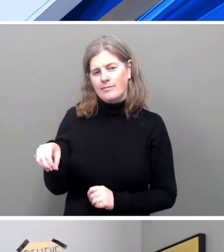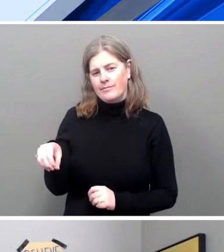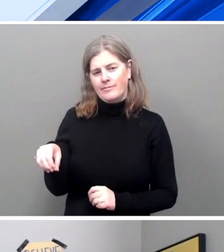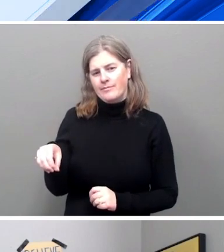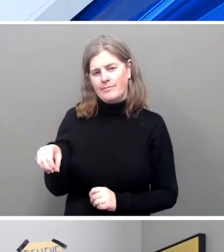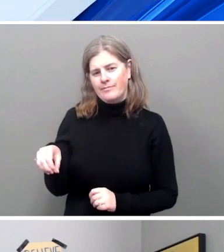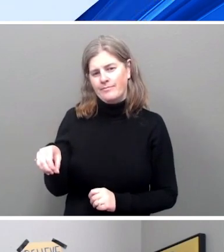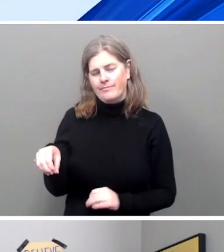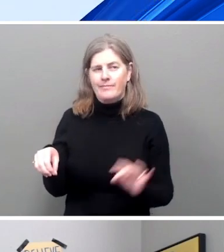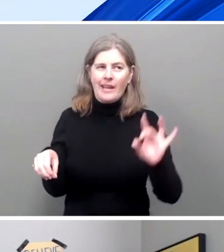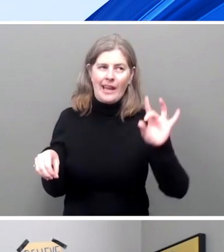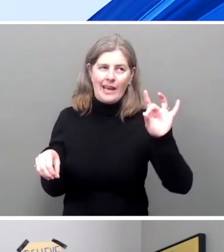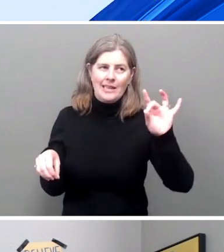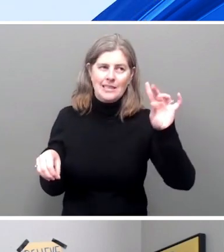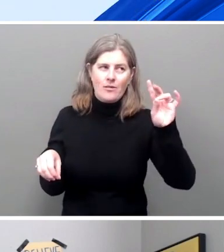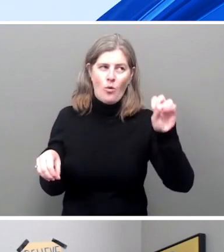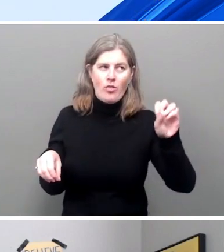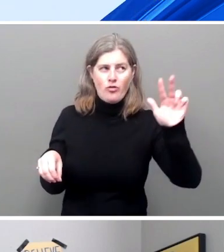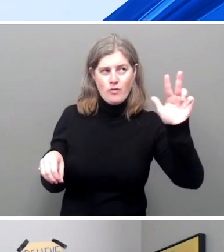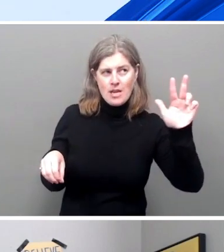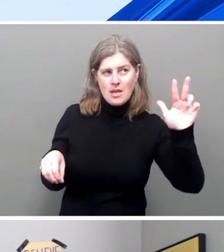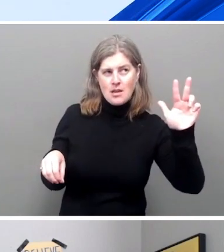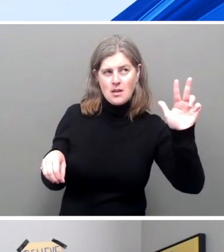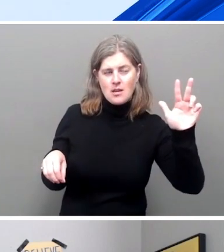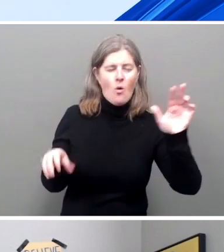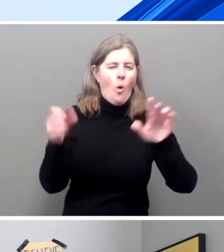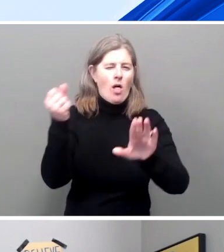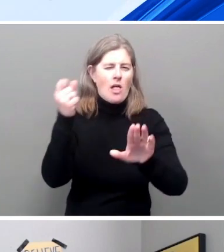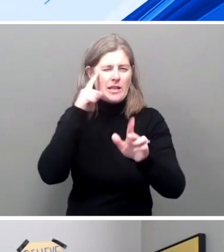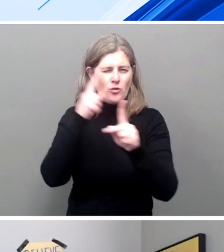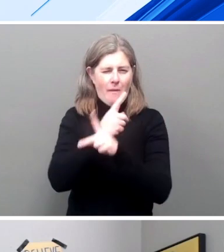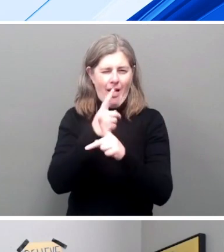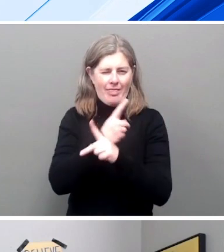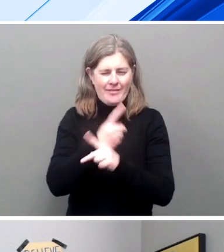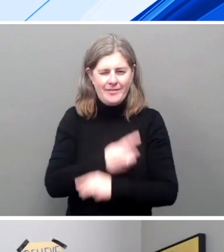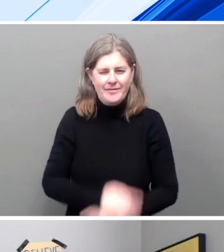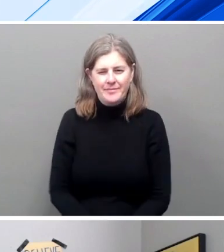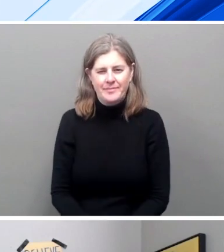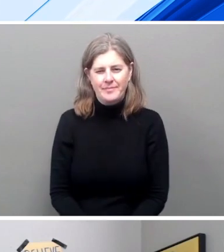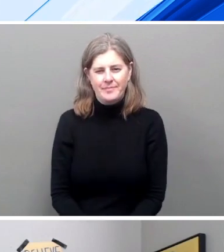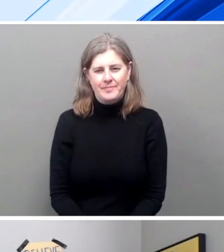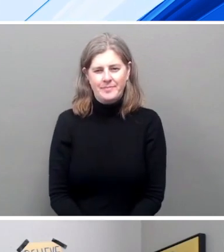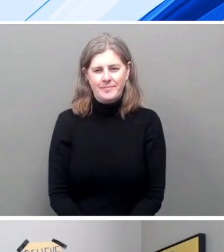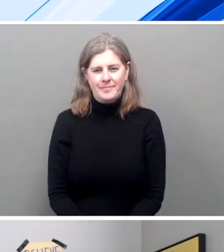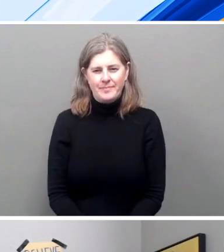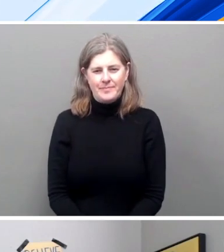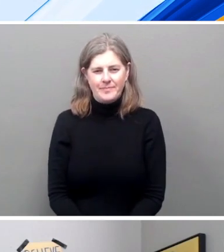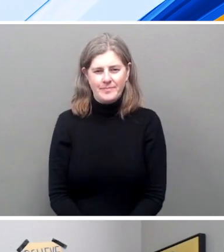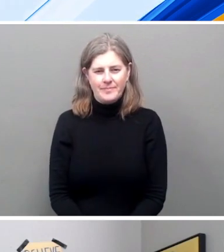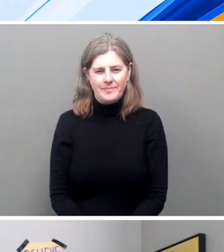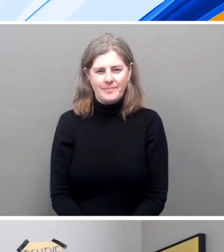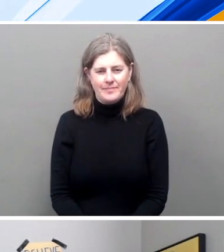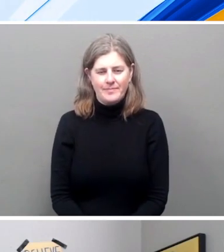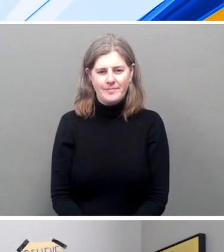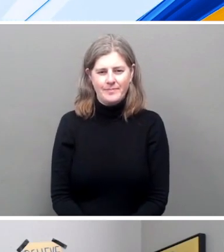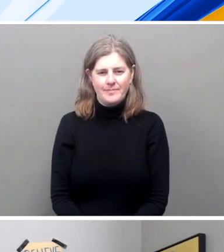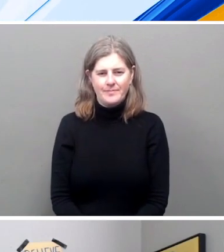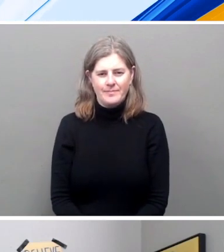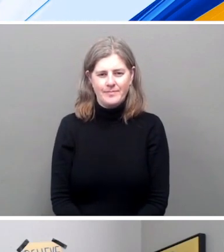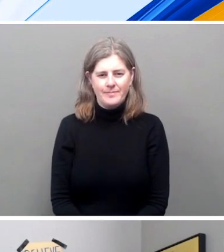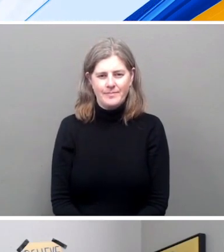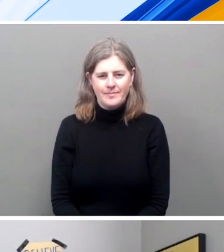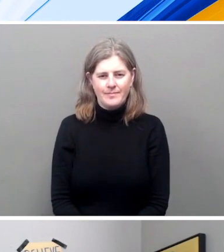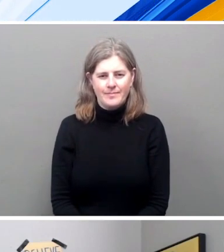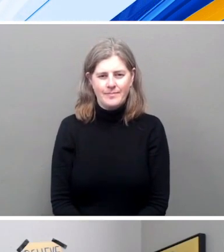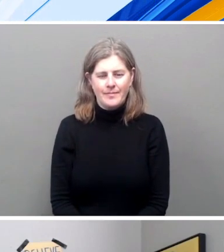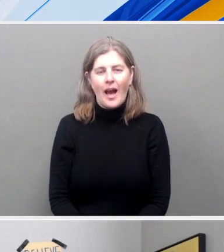it's 87.3 today. Hold on, let me just do this, make it easier. I always just imagine that everyone's looking at what